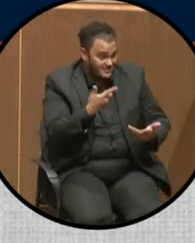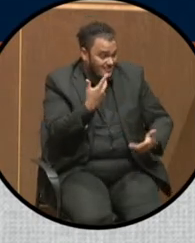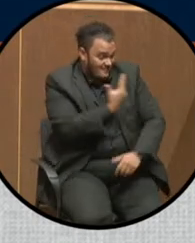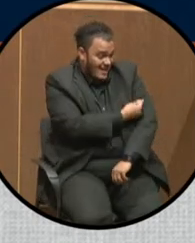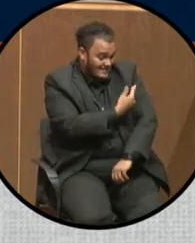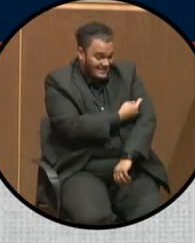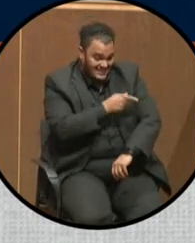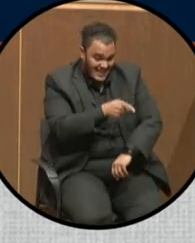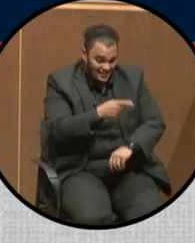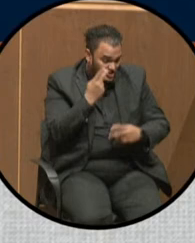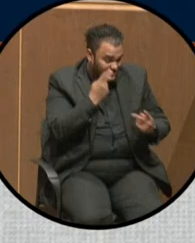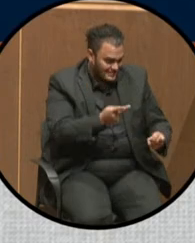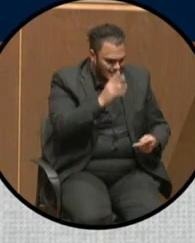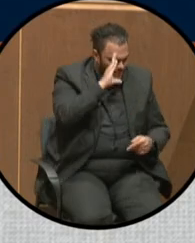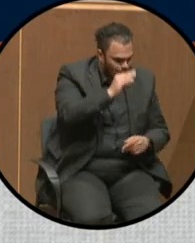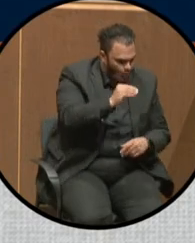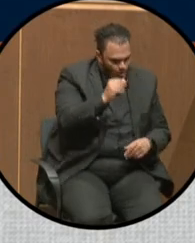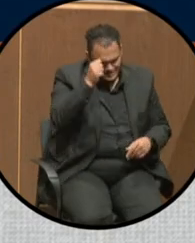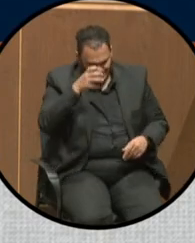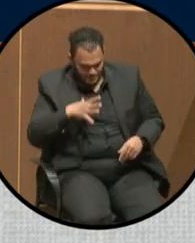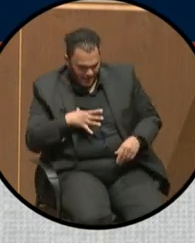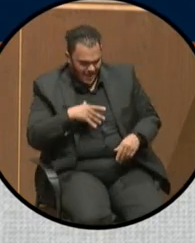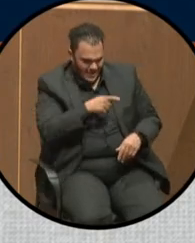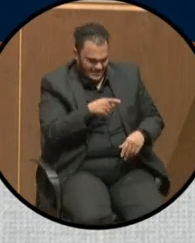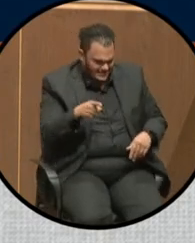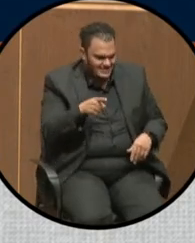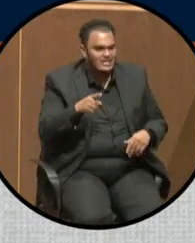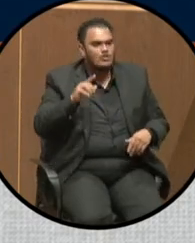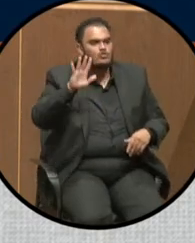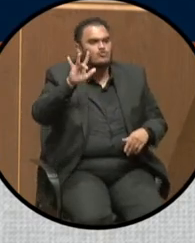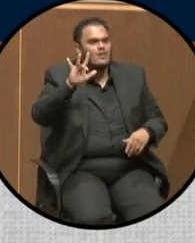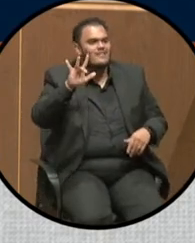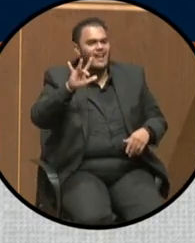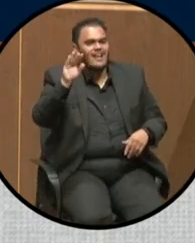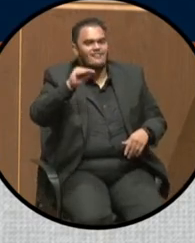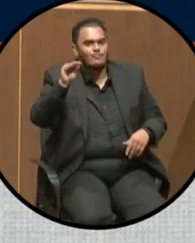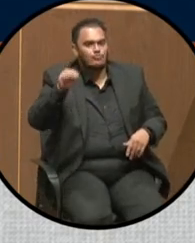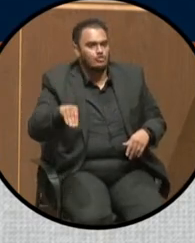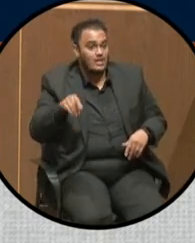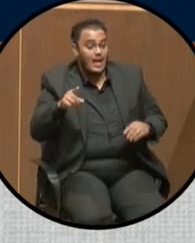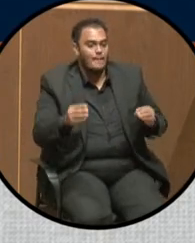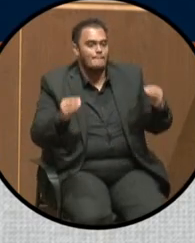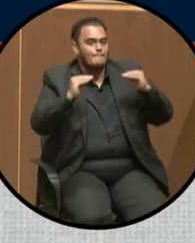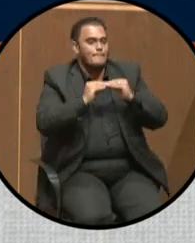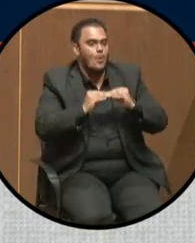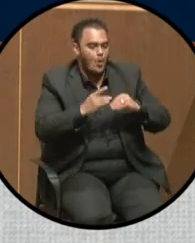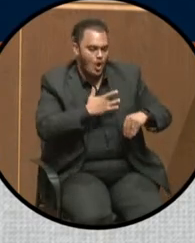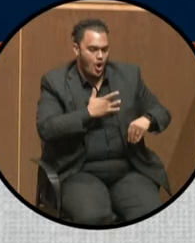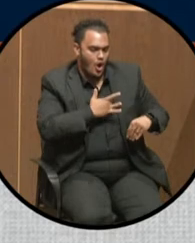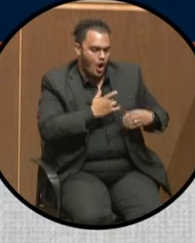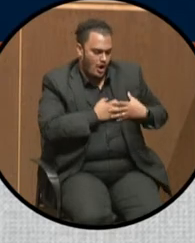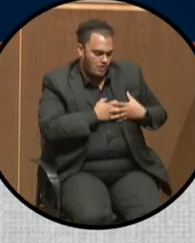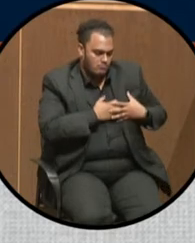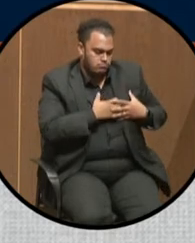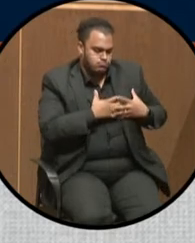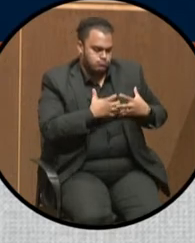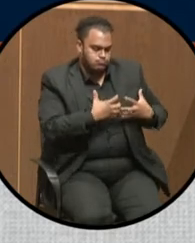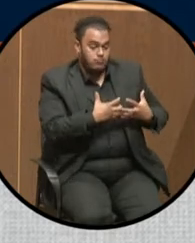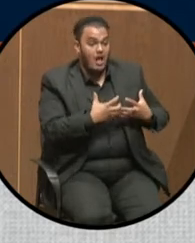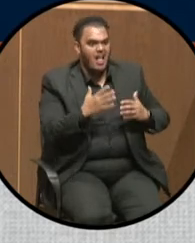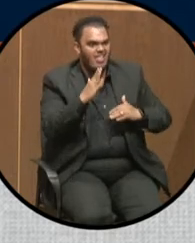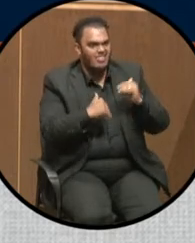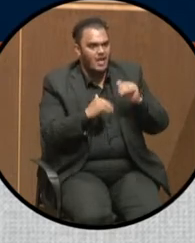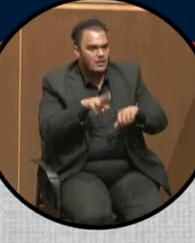and 24 who have been vaccinated have 25 times the rate of heart inflammation than normal, and children are